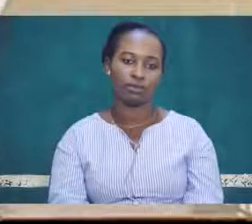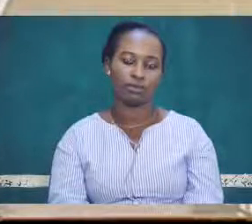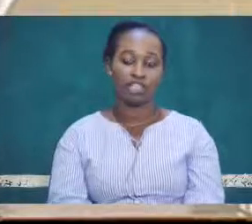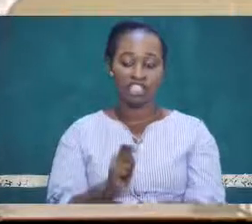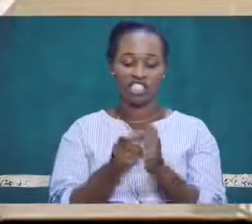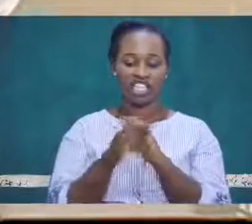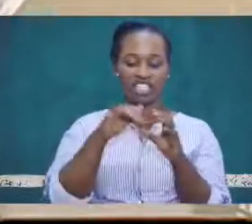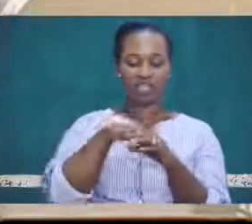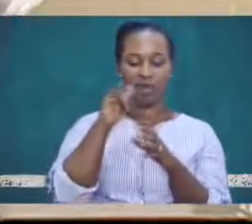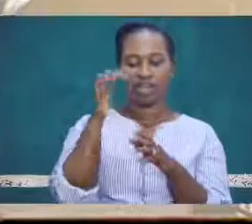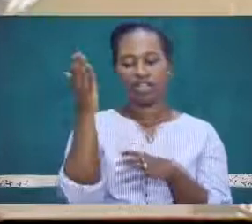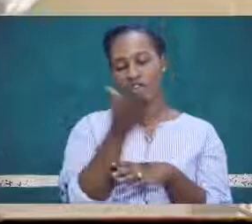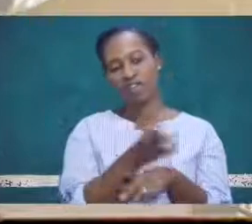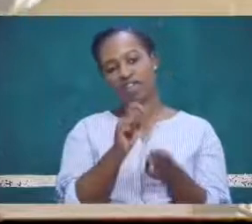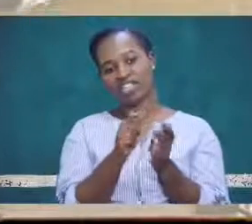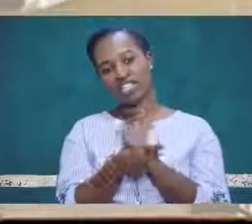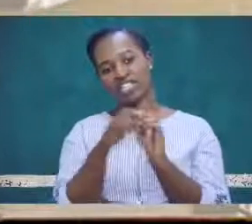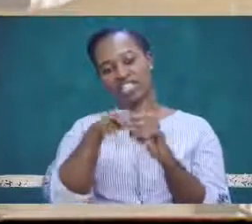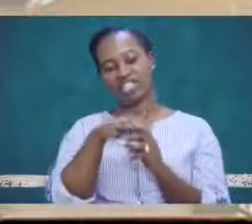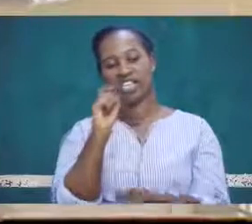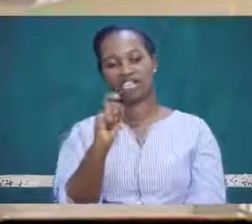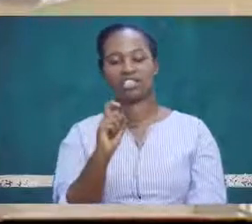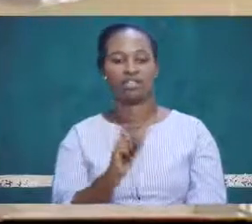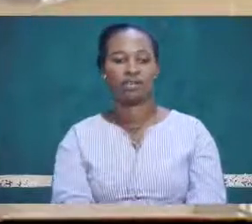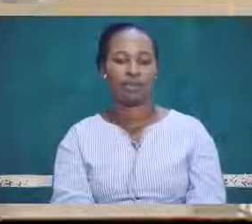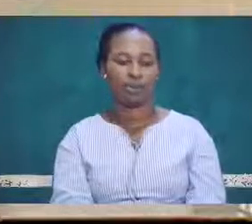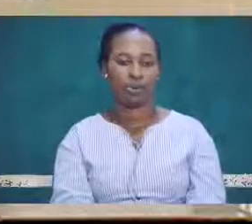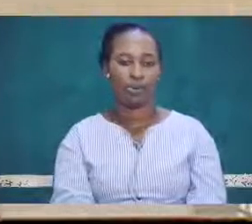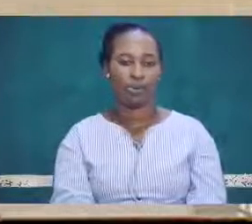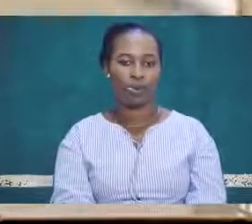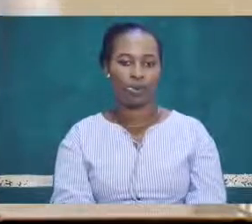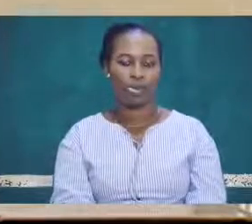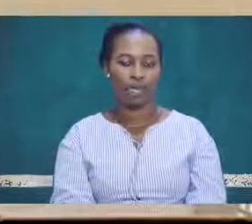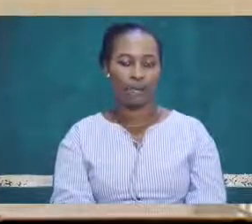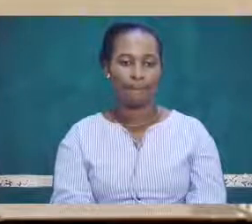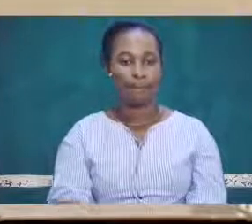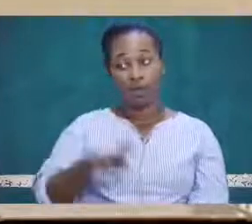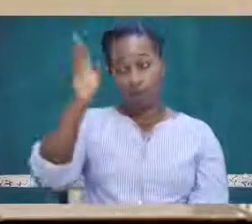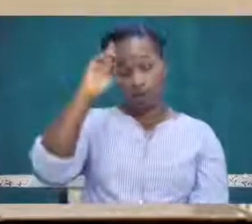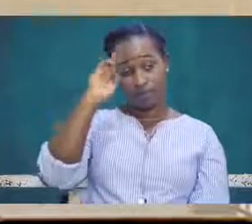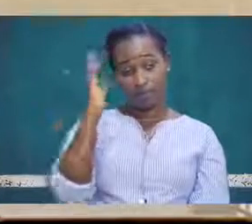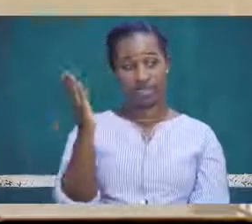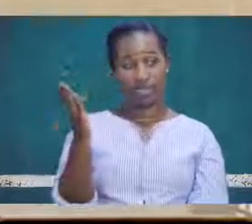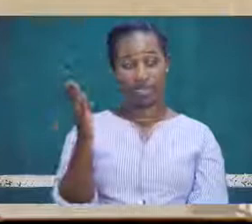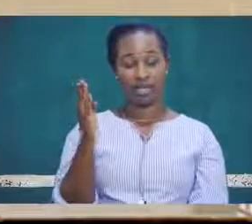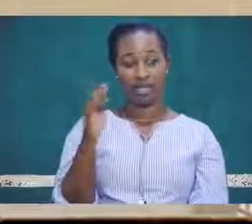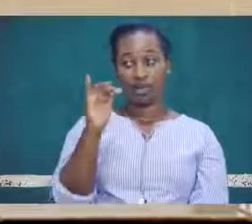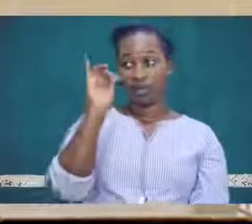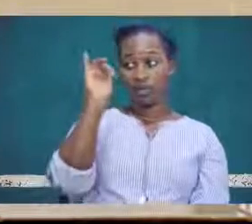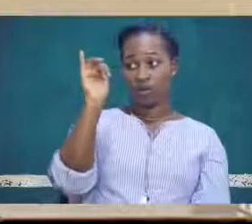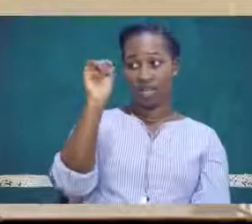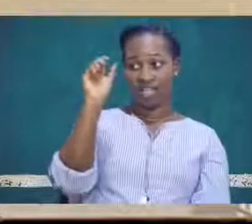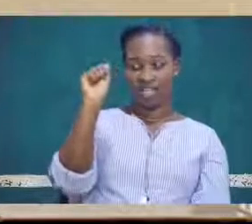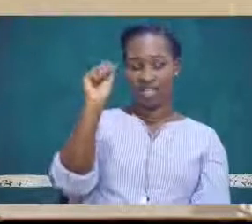over change in X, over change in X. Remember here, on your